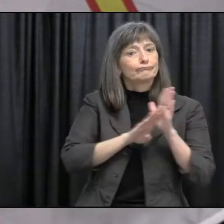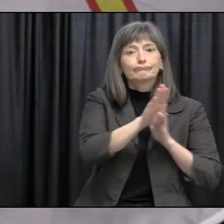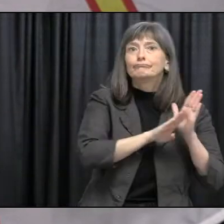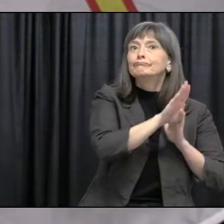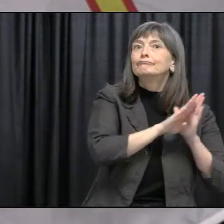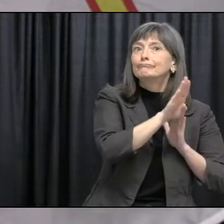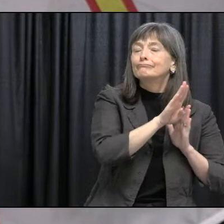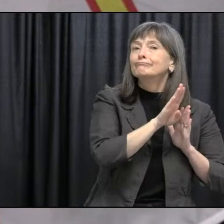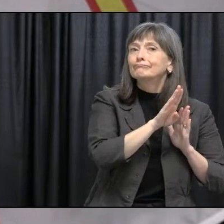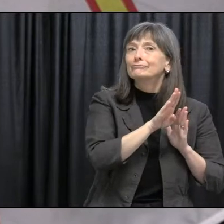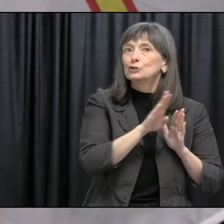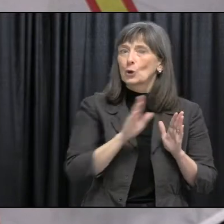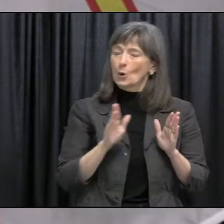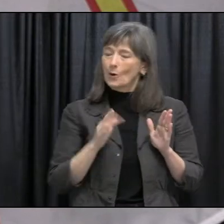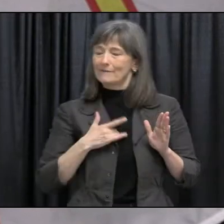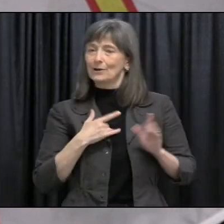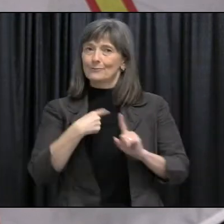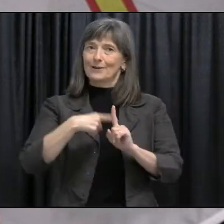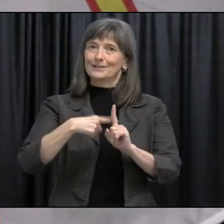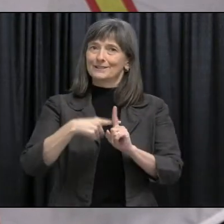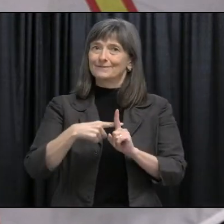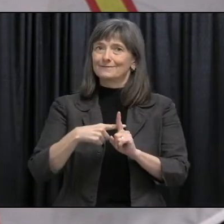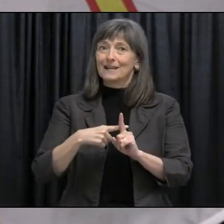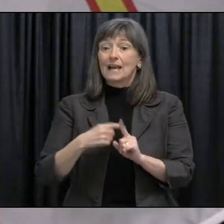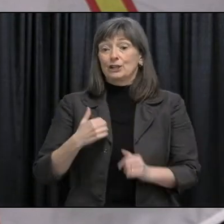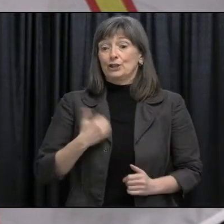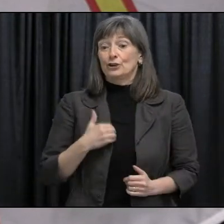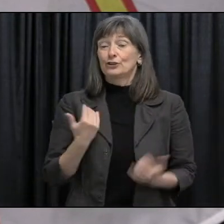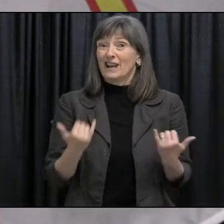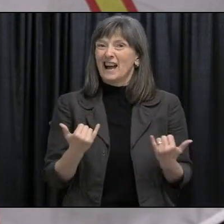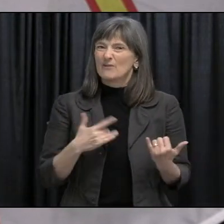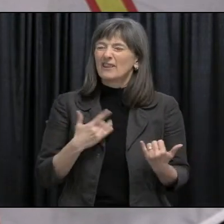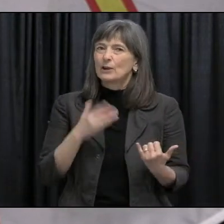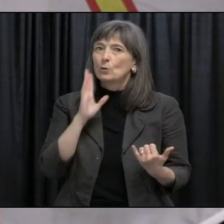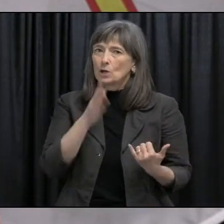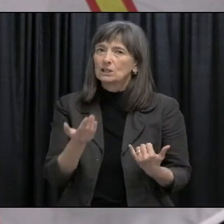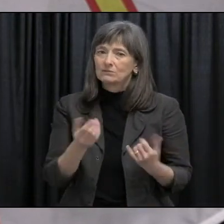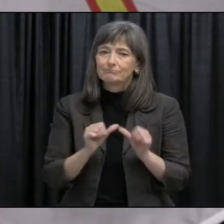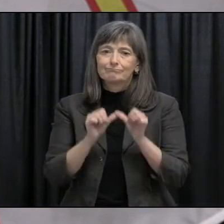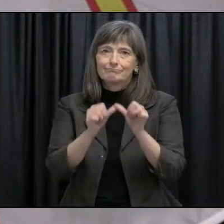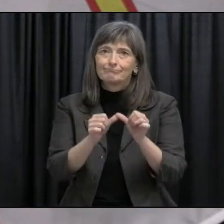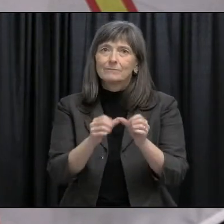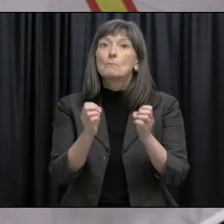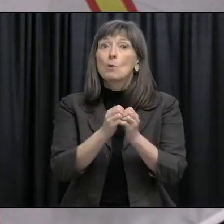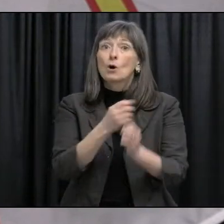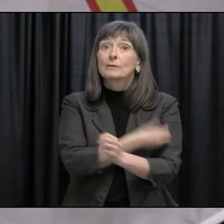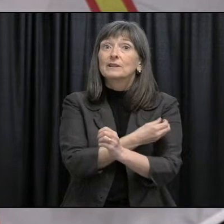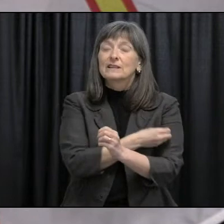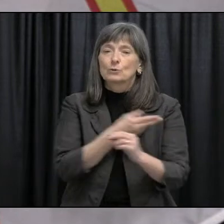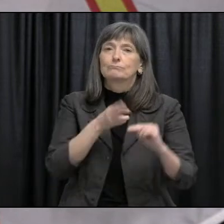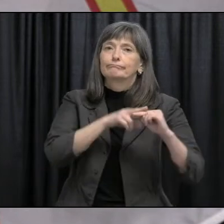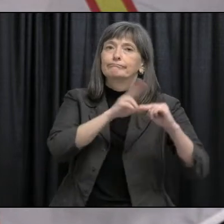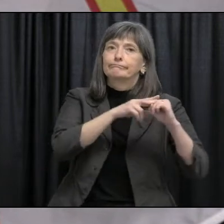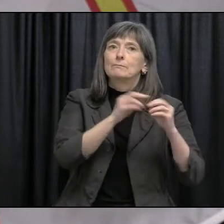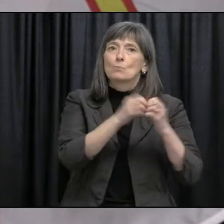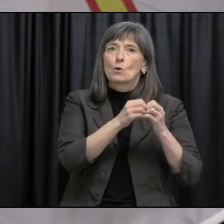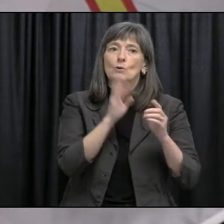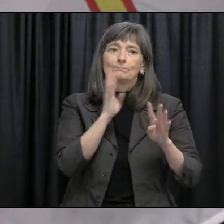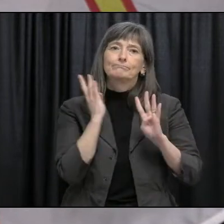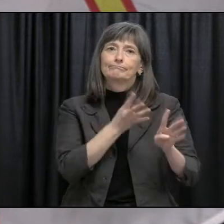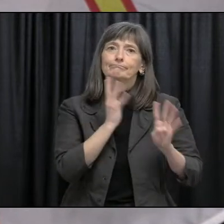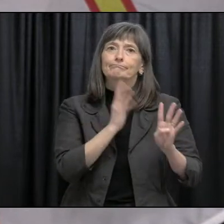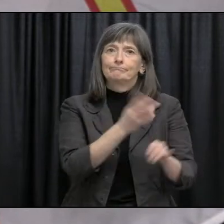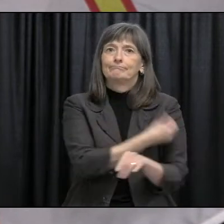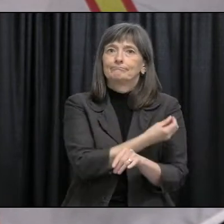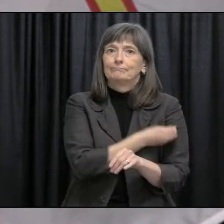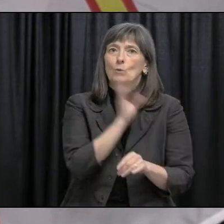encouraging, and I look forward to seeing similar uptakes in the younger age groups as we move through those immunizations. As a recap, we have